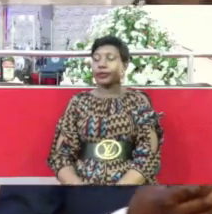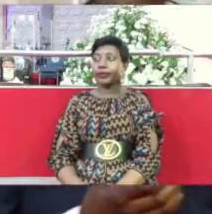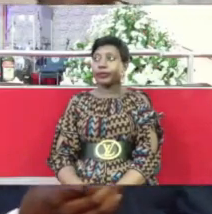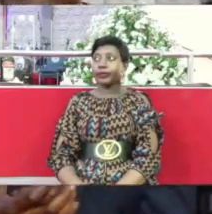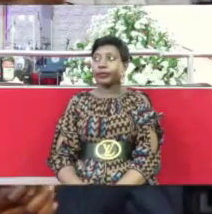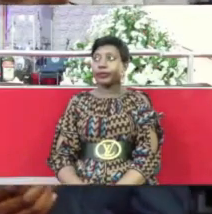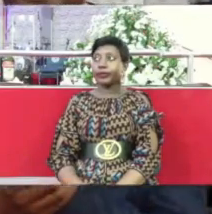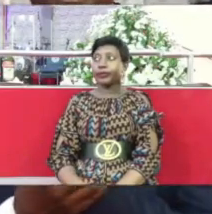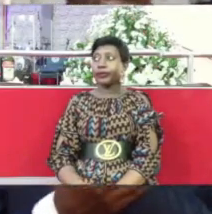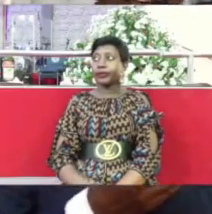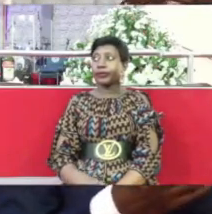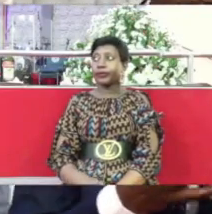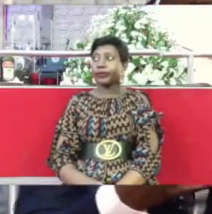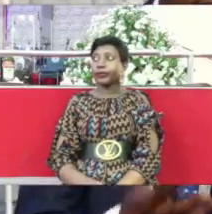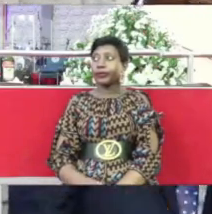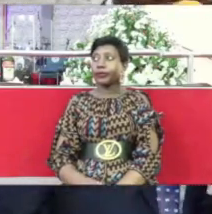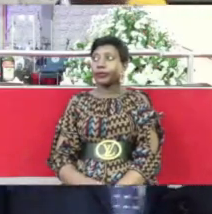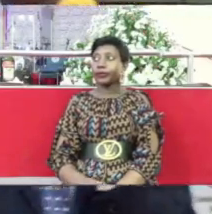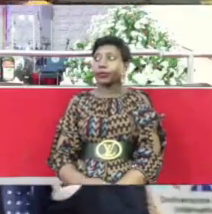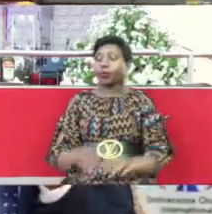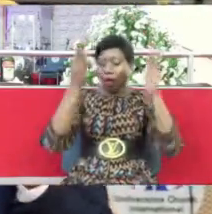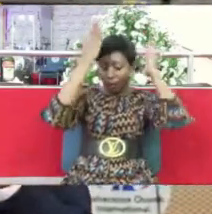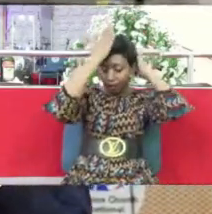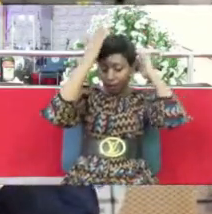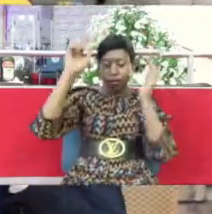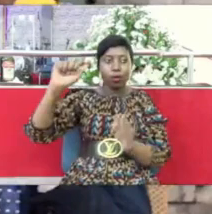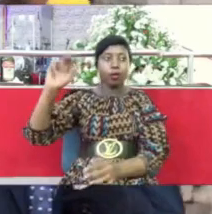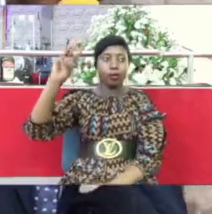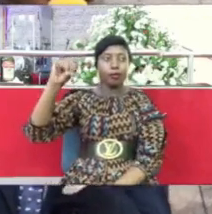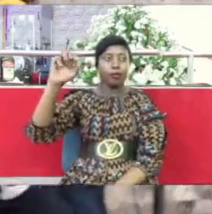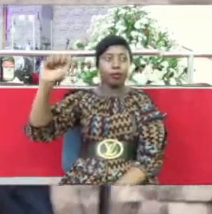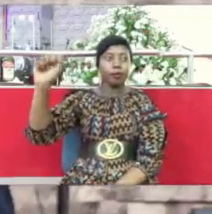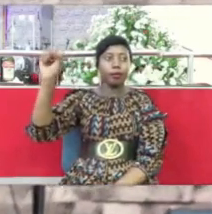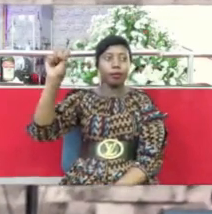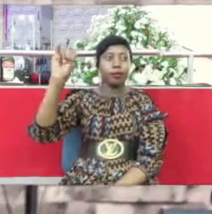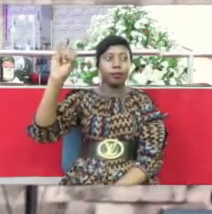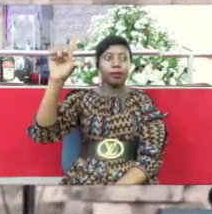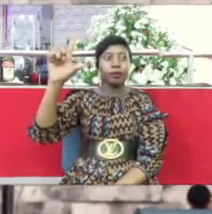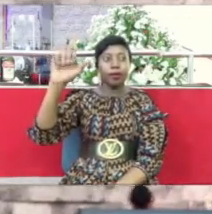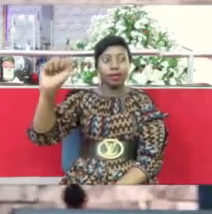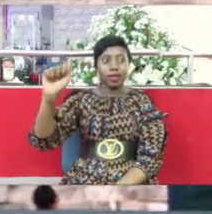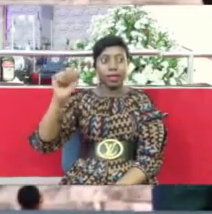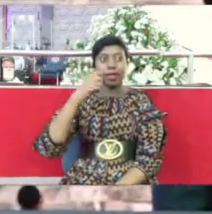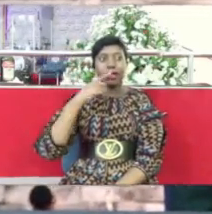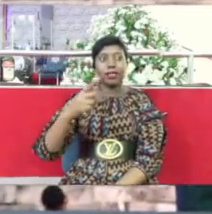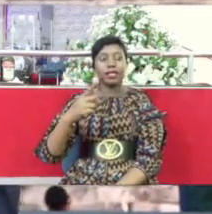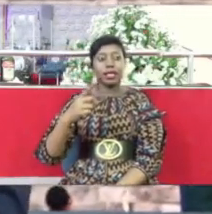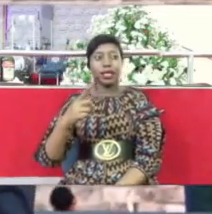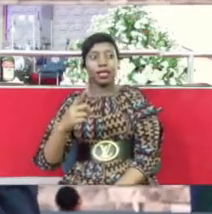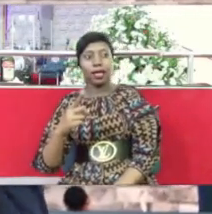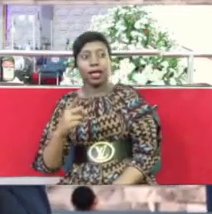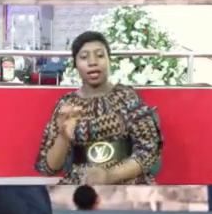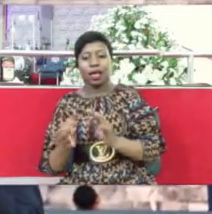Bishop Masinde made a comment somewhere. Askofu Masinde akasema hivi. He said, ukimuita ngombe. When you call him a ngombe, ama